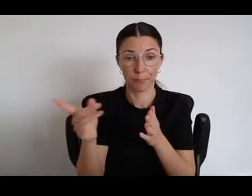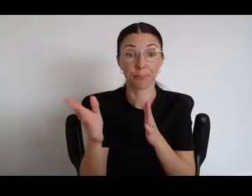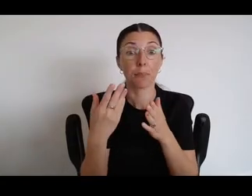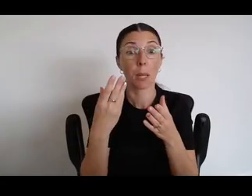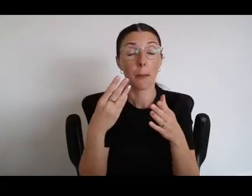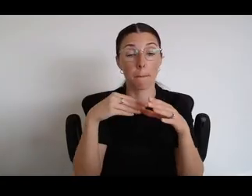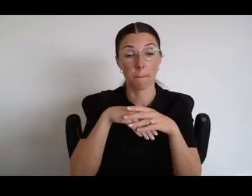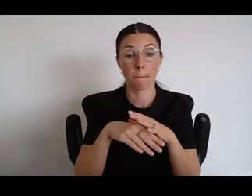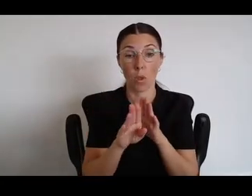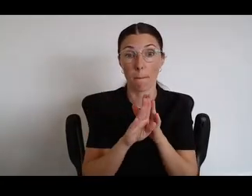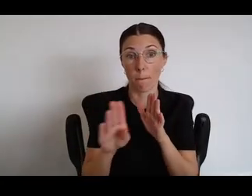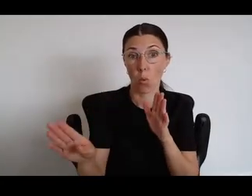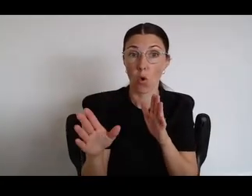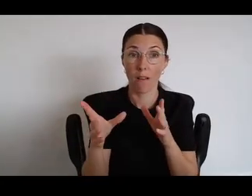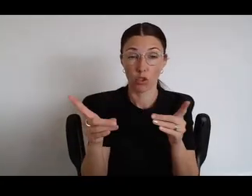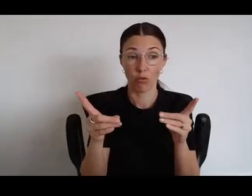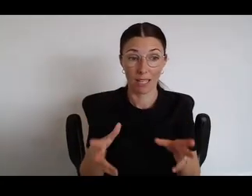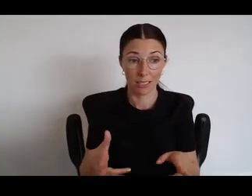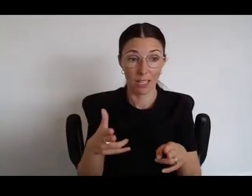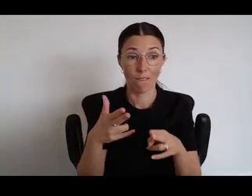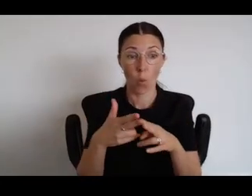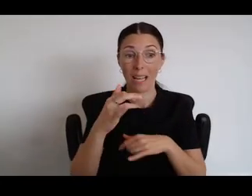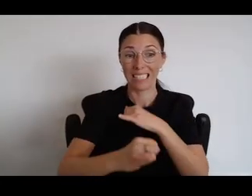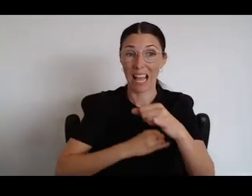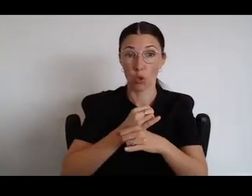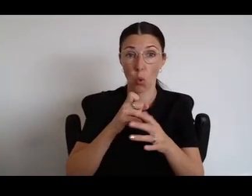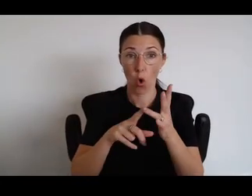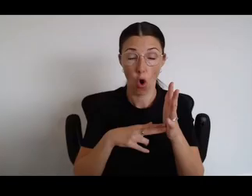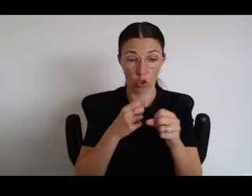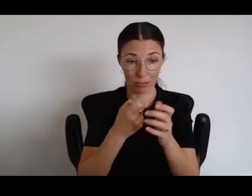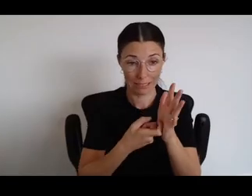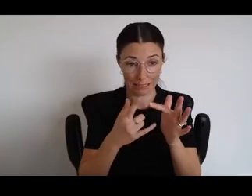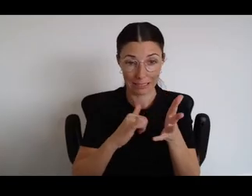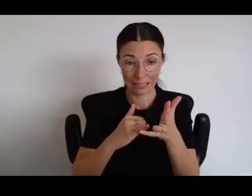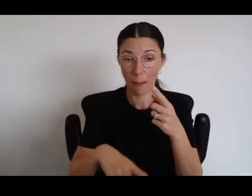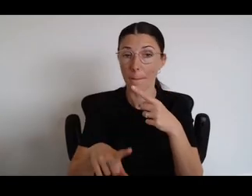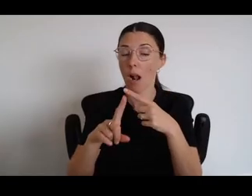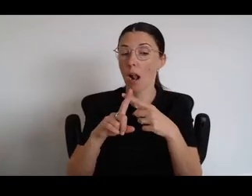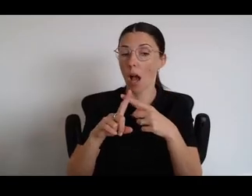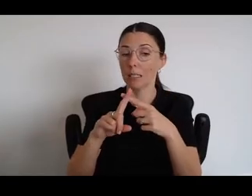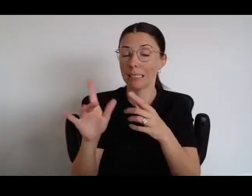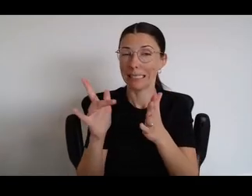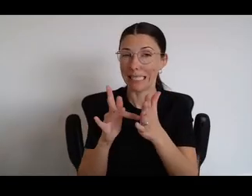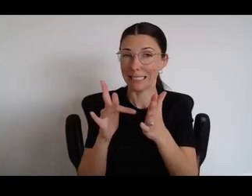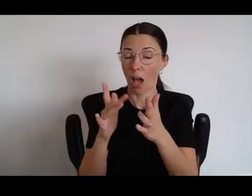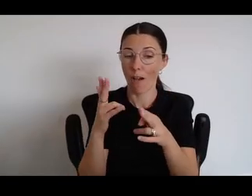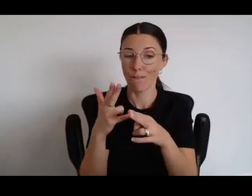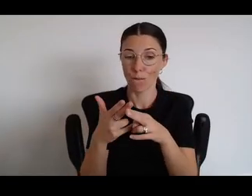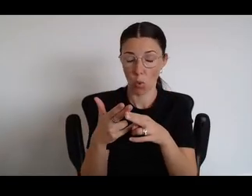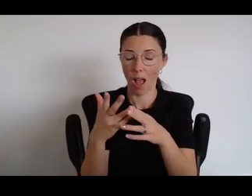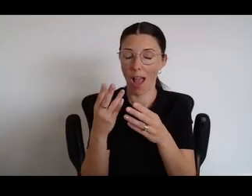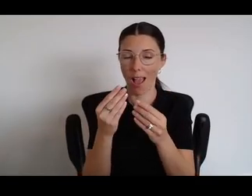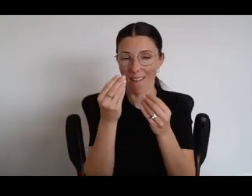Congress for School Effectiveness and Improvement and a member of the Advisory Board to the Centre for International Education Benchmarking